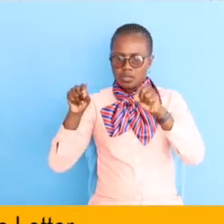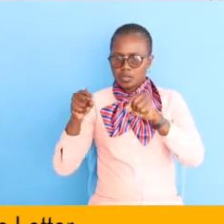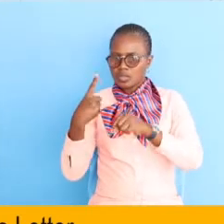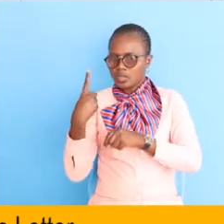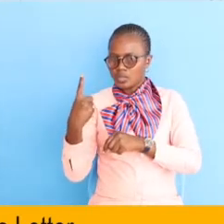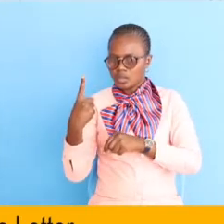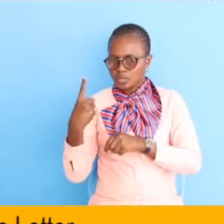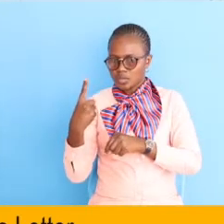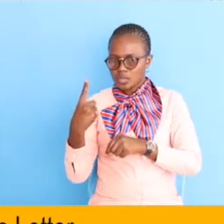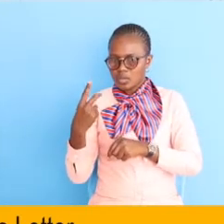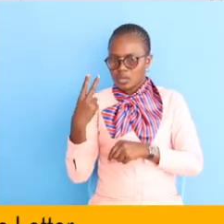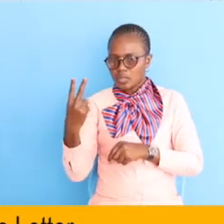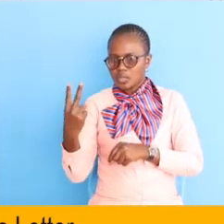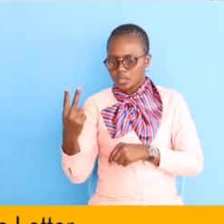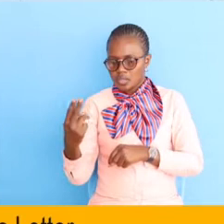them numbers.